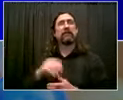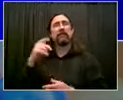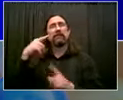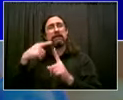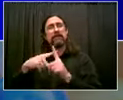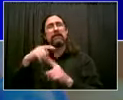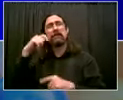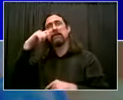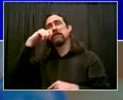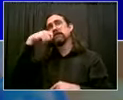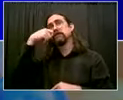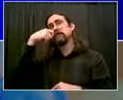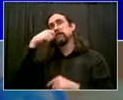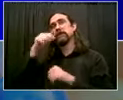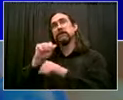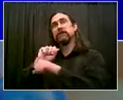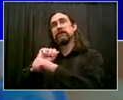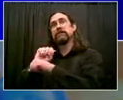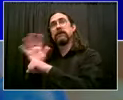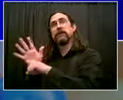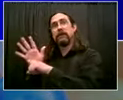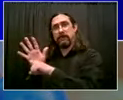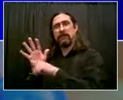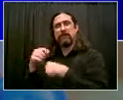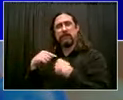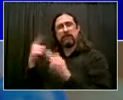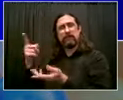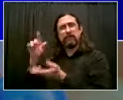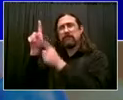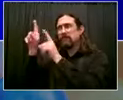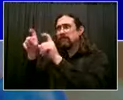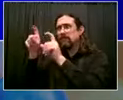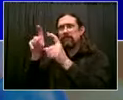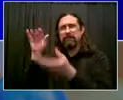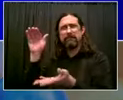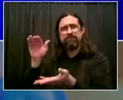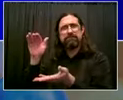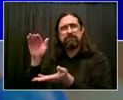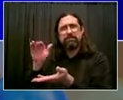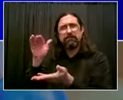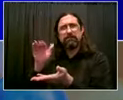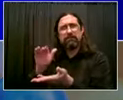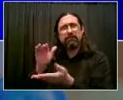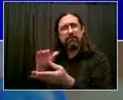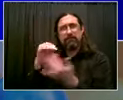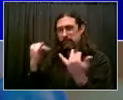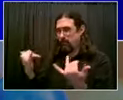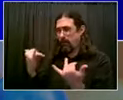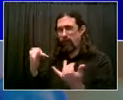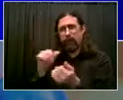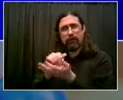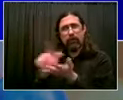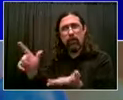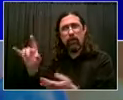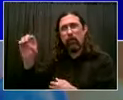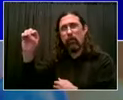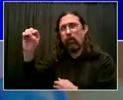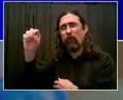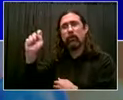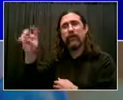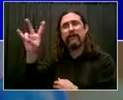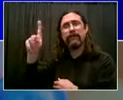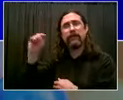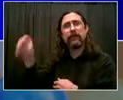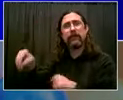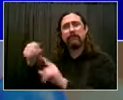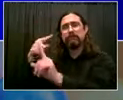keep setting new and better records, pushing COVID down, down, down. Why? Because of vaccinations. As of